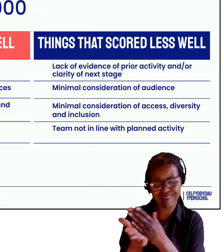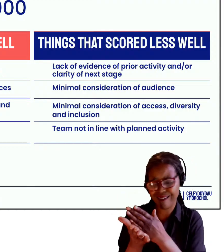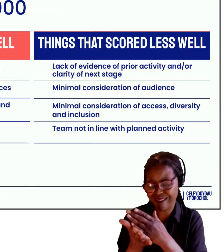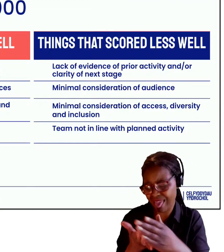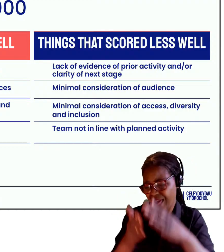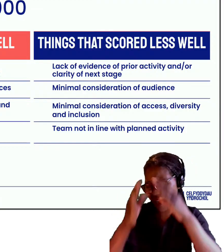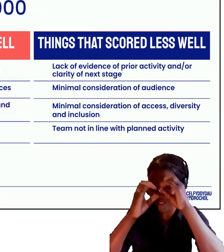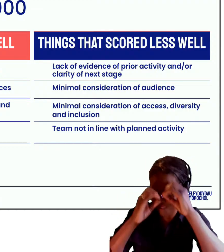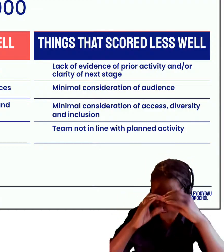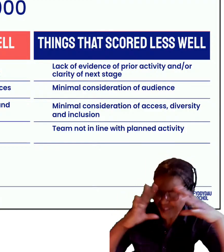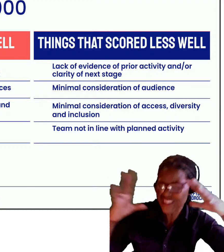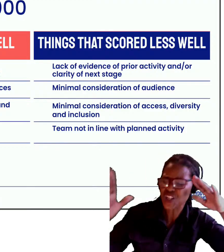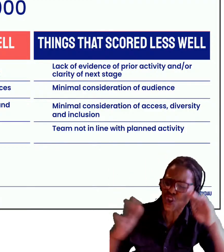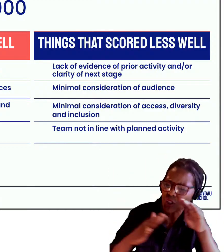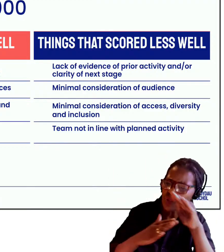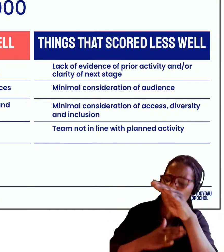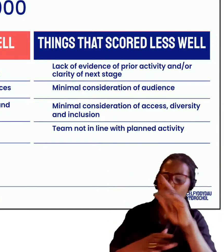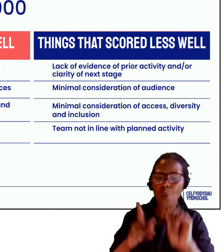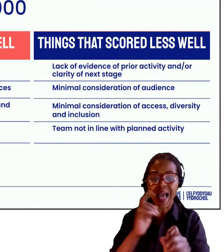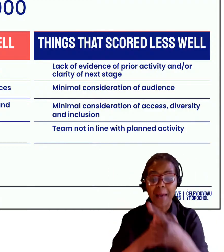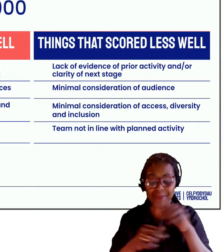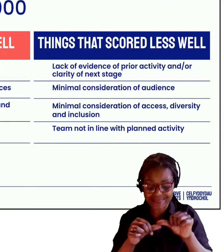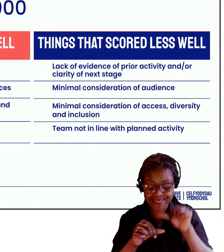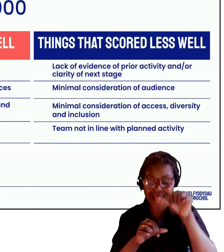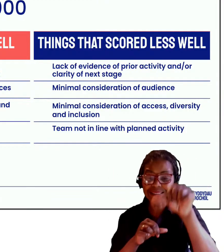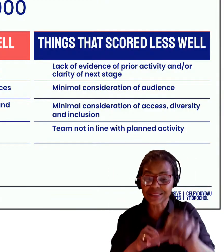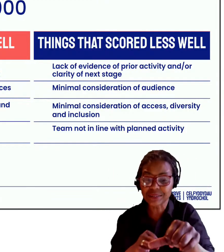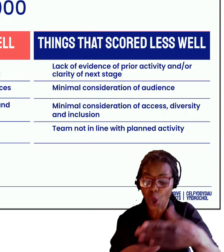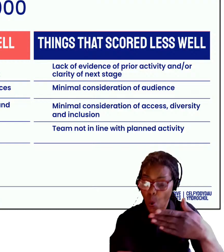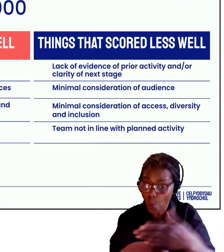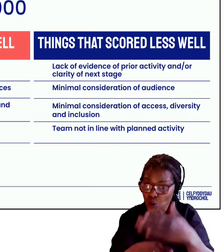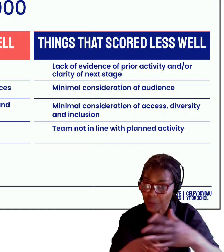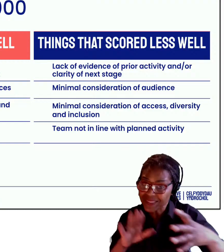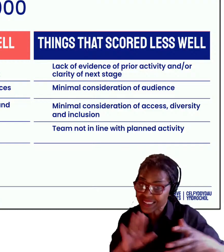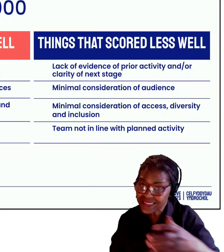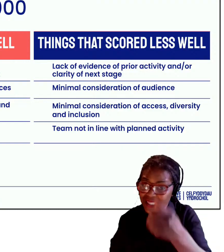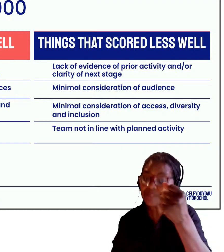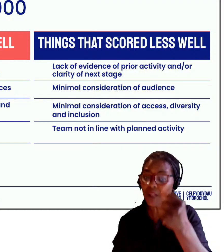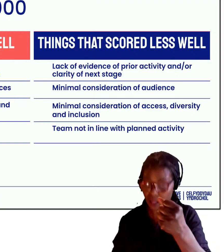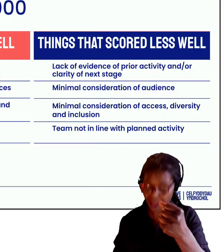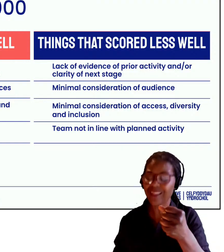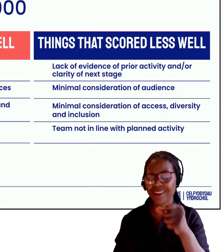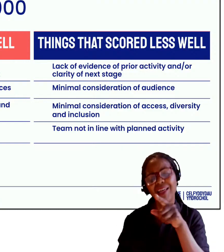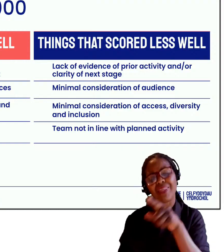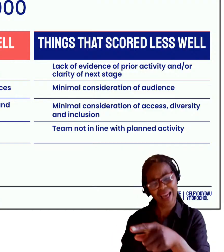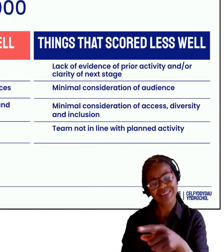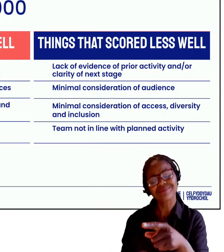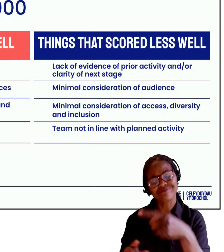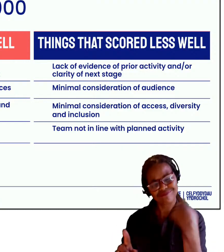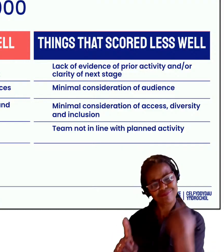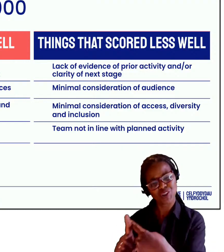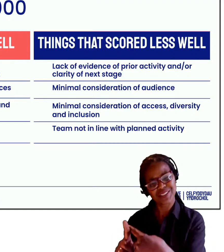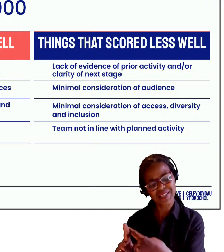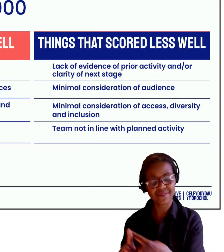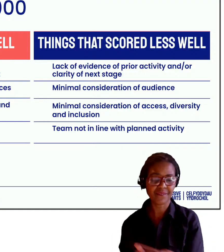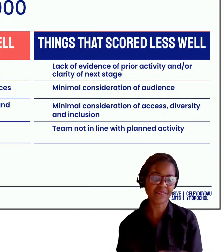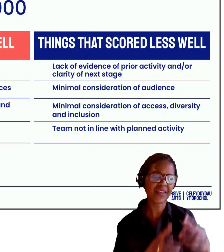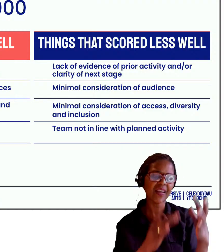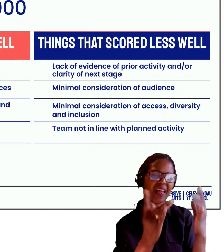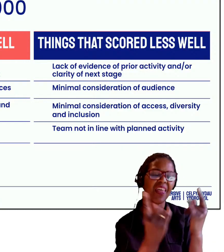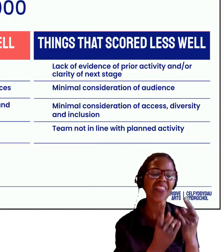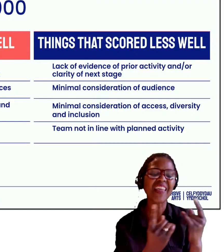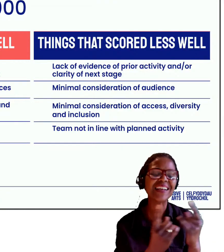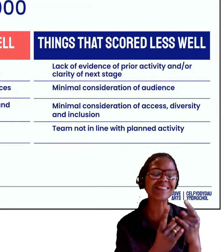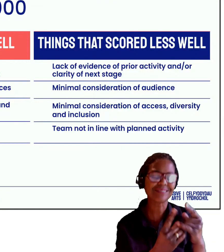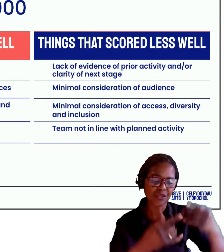needed to happen next for their work to progress. So things that scored less well had a lack of evidence of prior activity or clarity